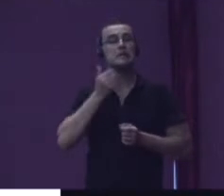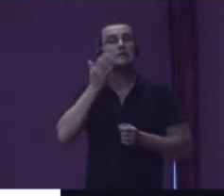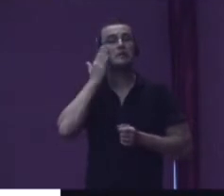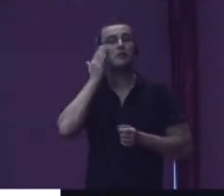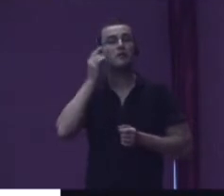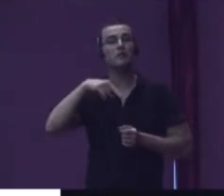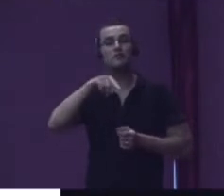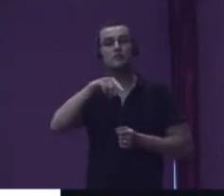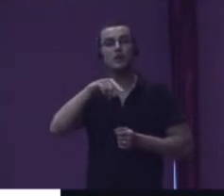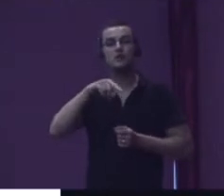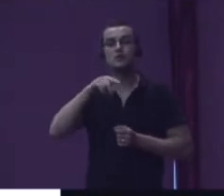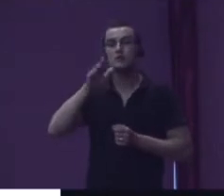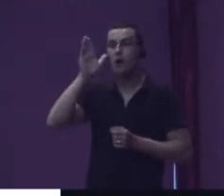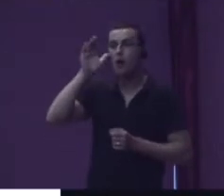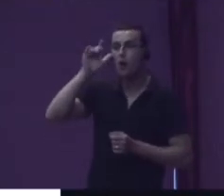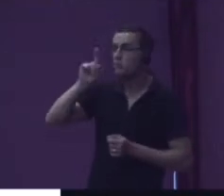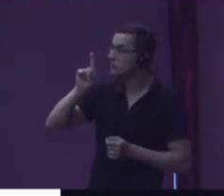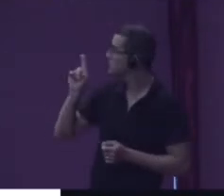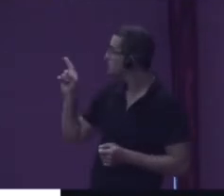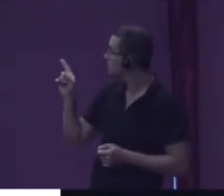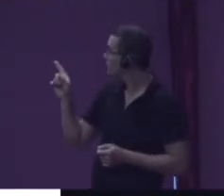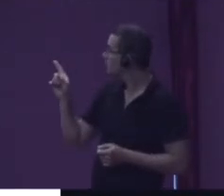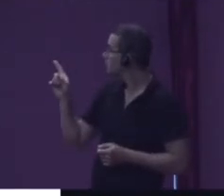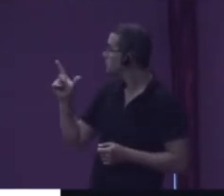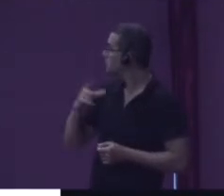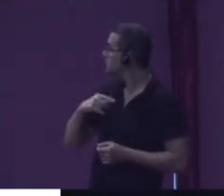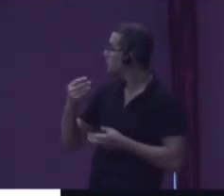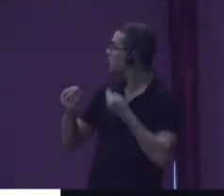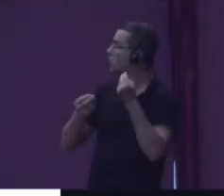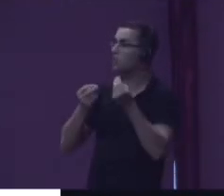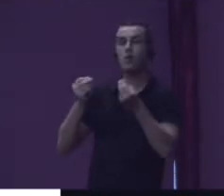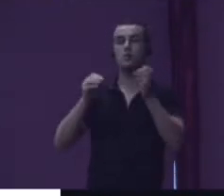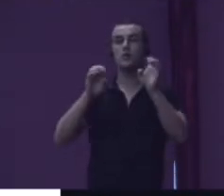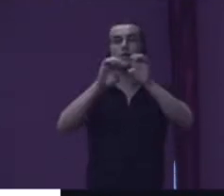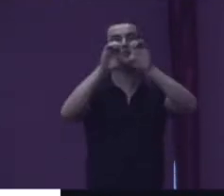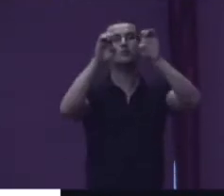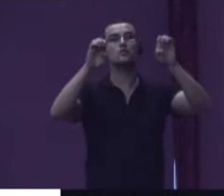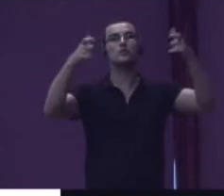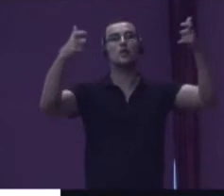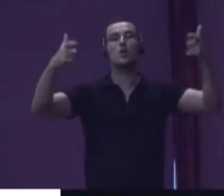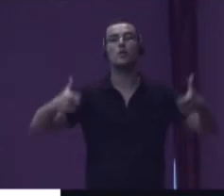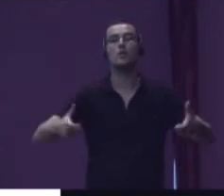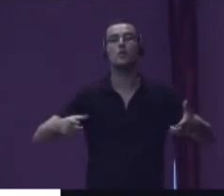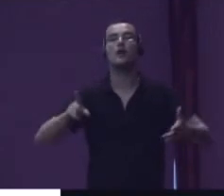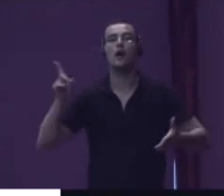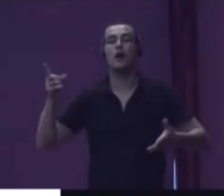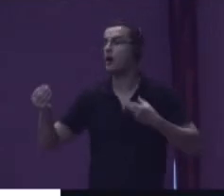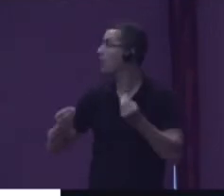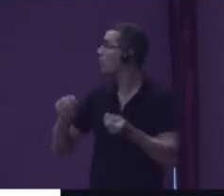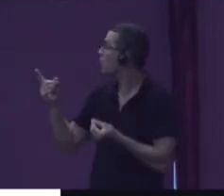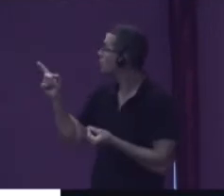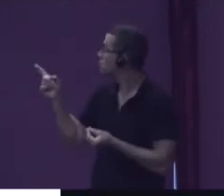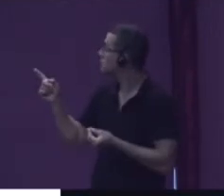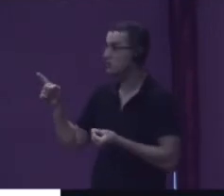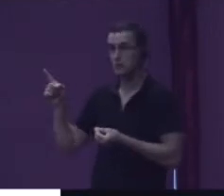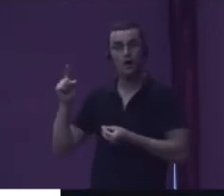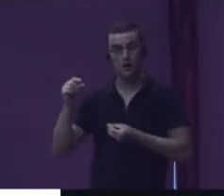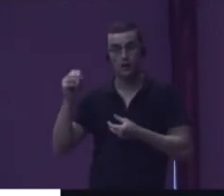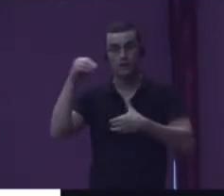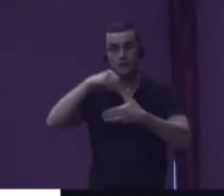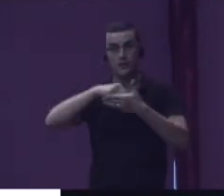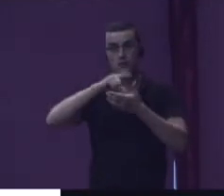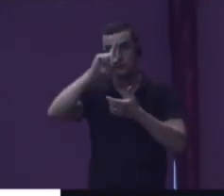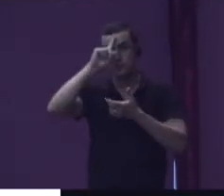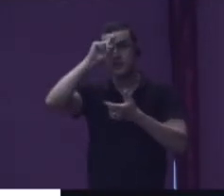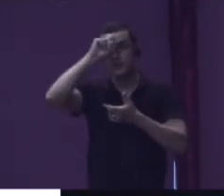The room that this was supposed to be, and this is in the local national hospital department, was locked. So they found this